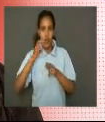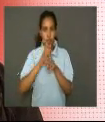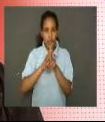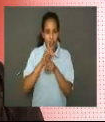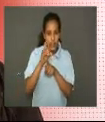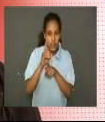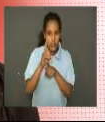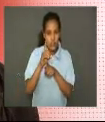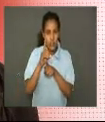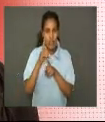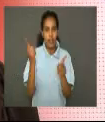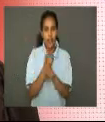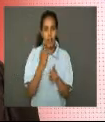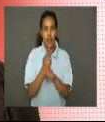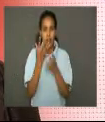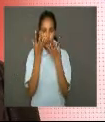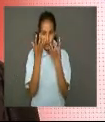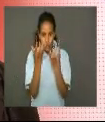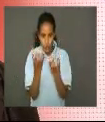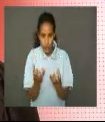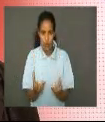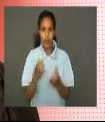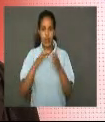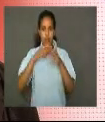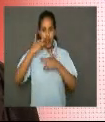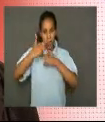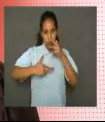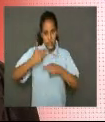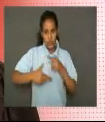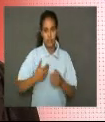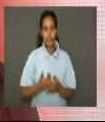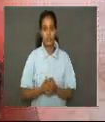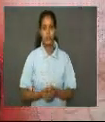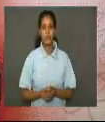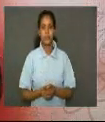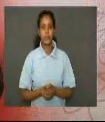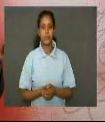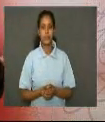orientation create slower reactions.